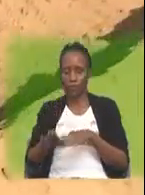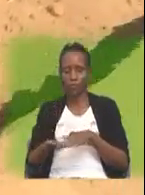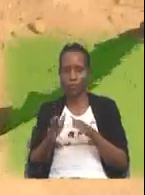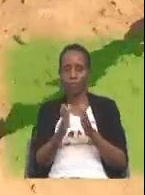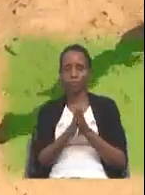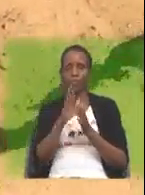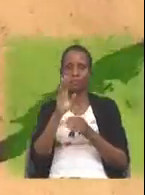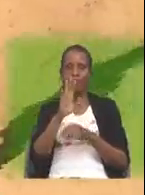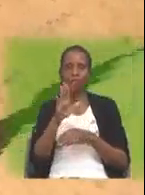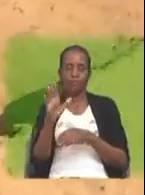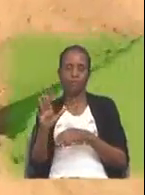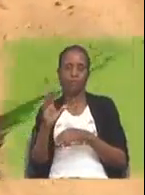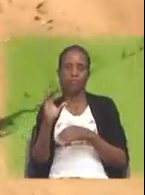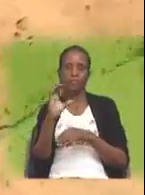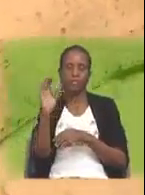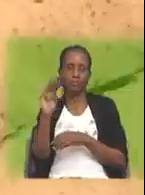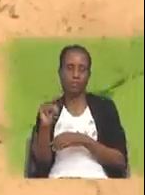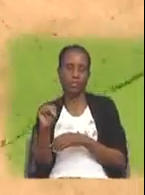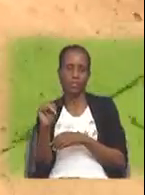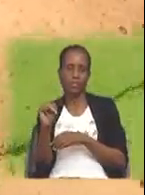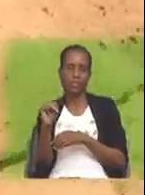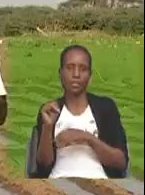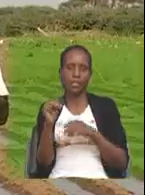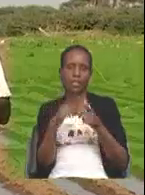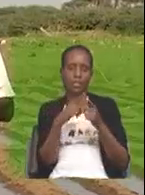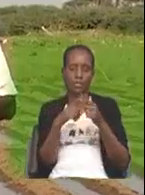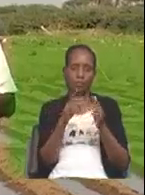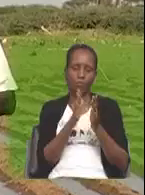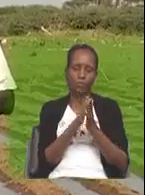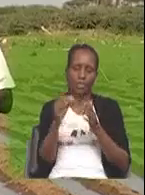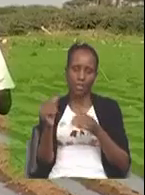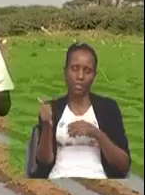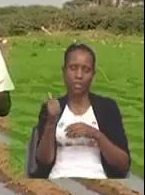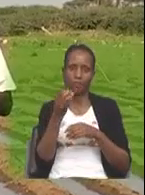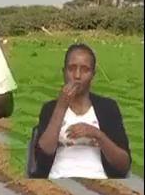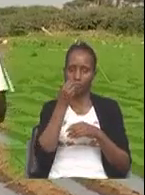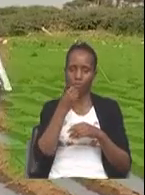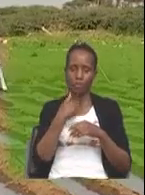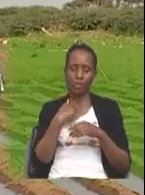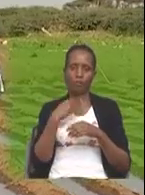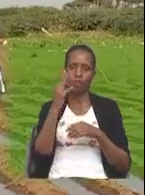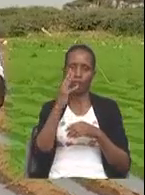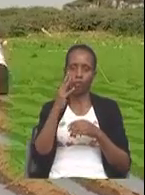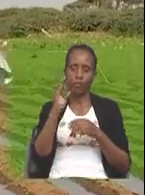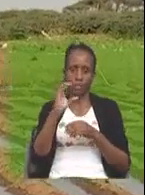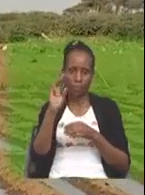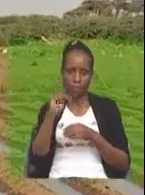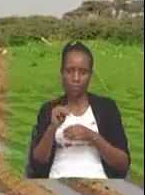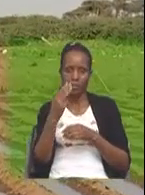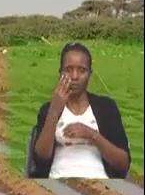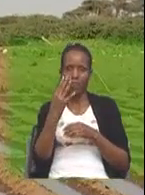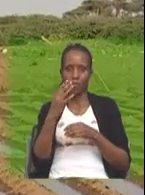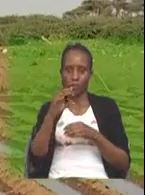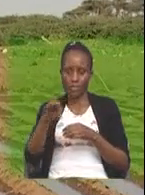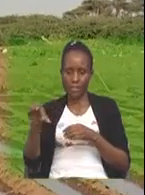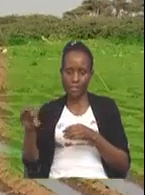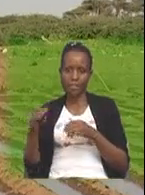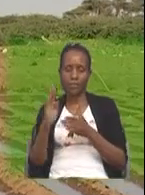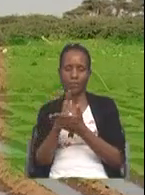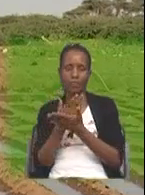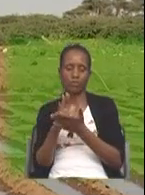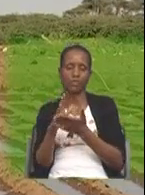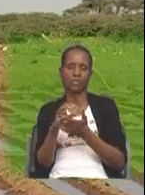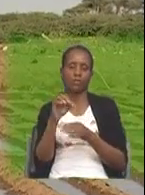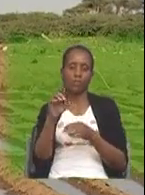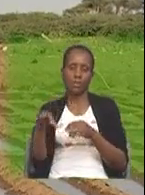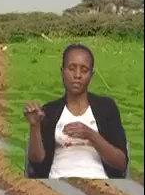75 centimeters in between rows. And with green grams, we have 4 centimeters, 4 seeds in between the plants.